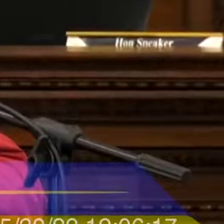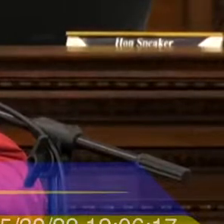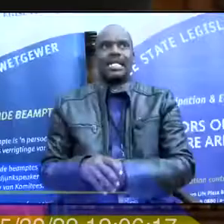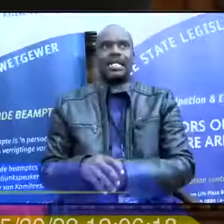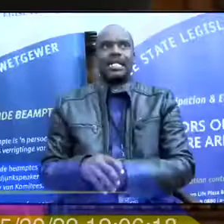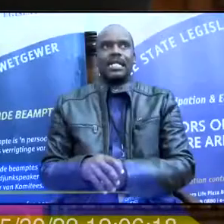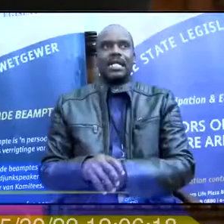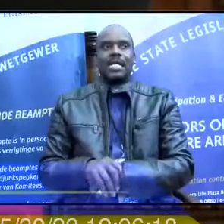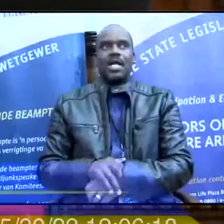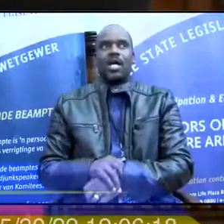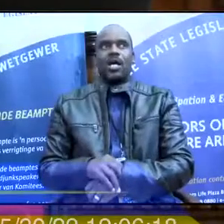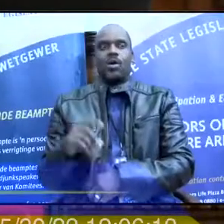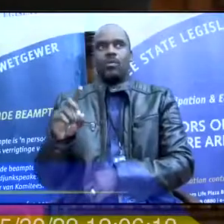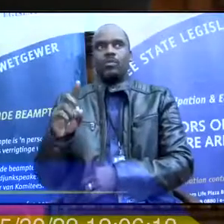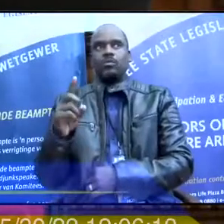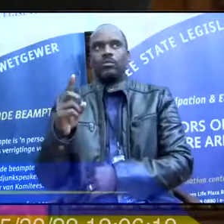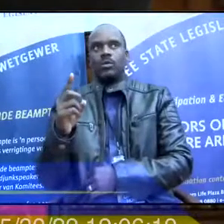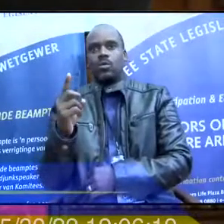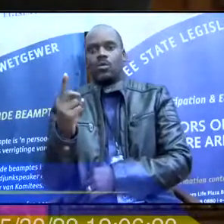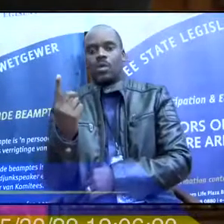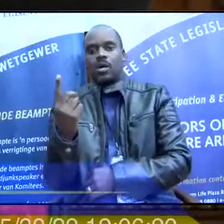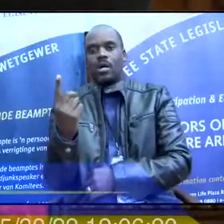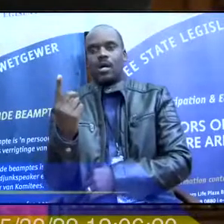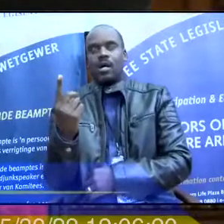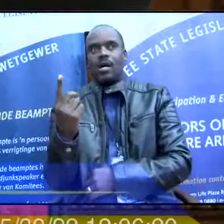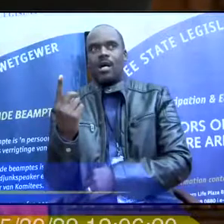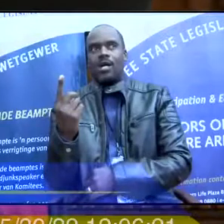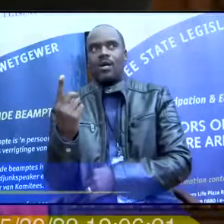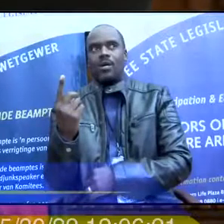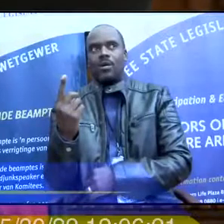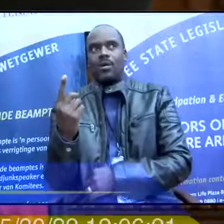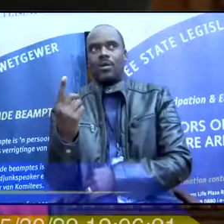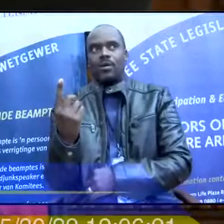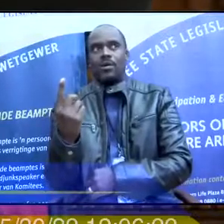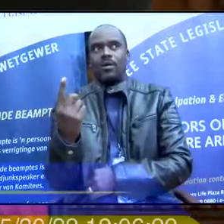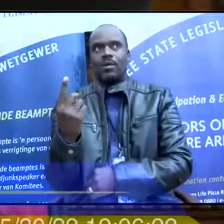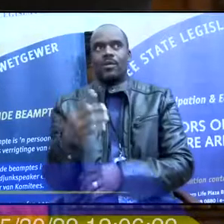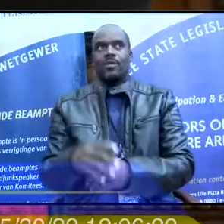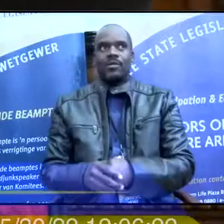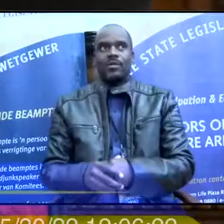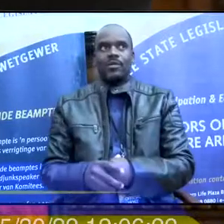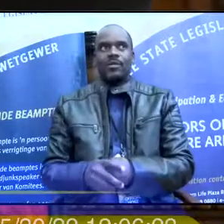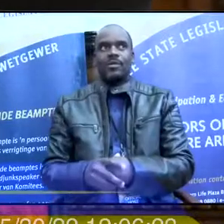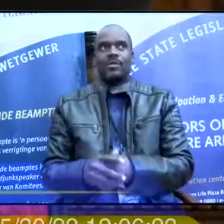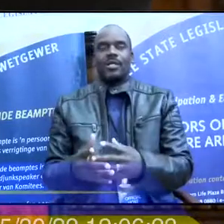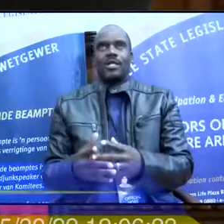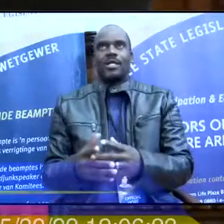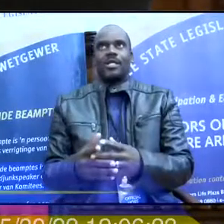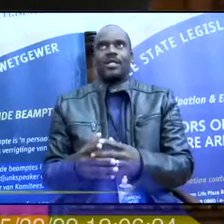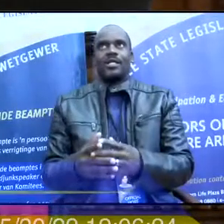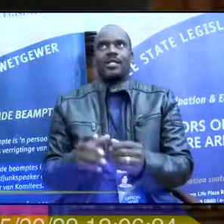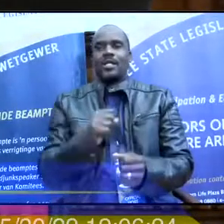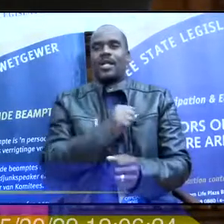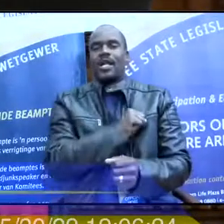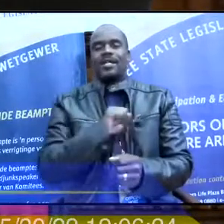this is one of the gatherings that we may need to emulate outside this platform